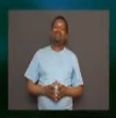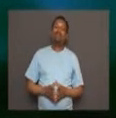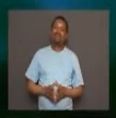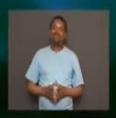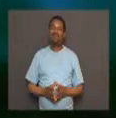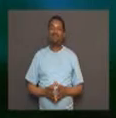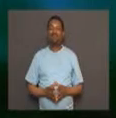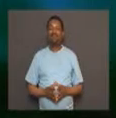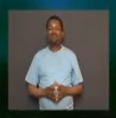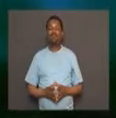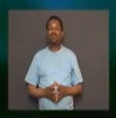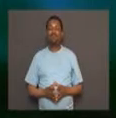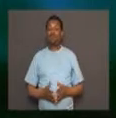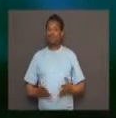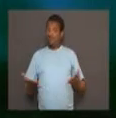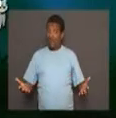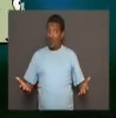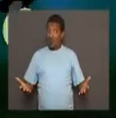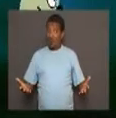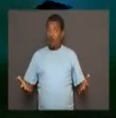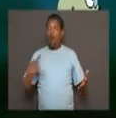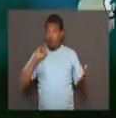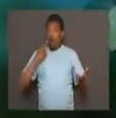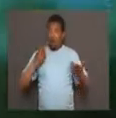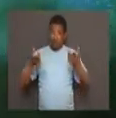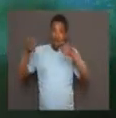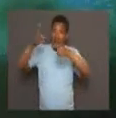Let's get back to our lesson.